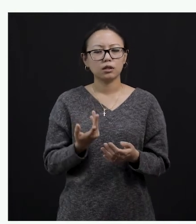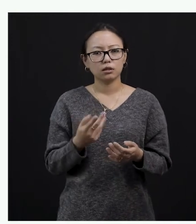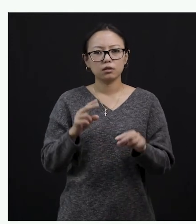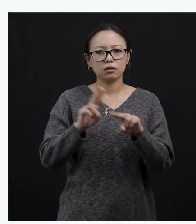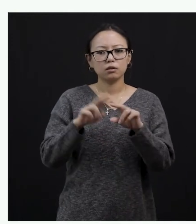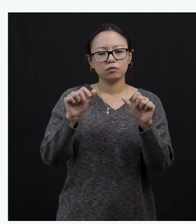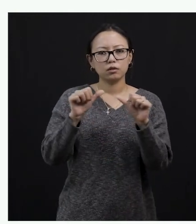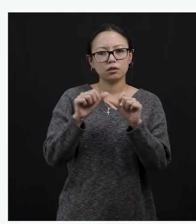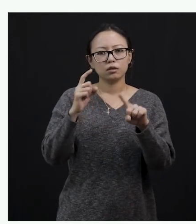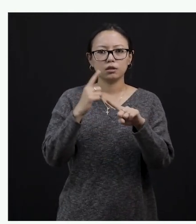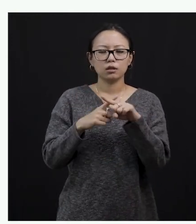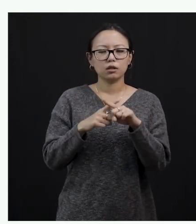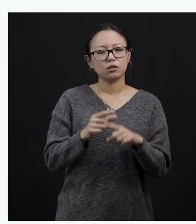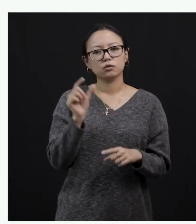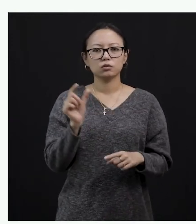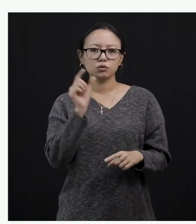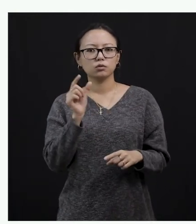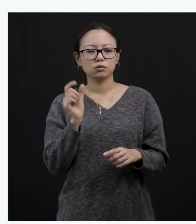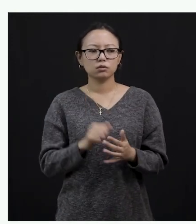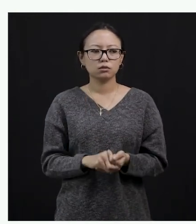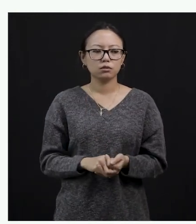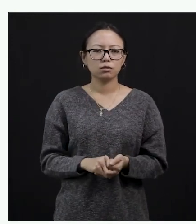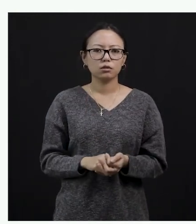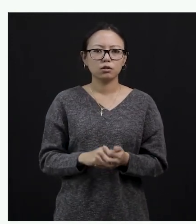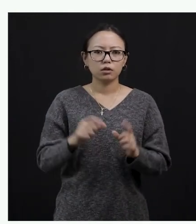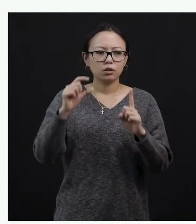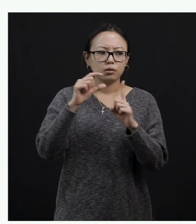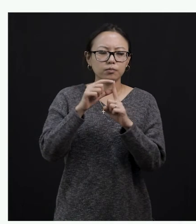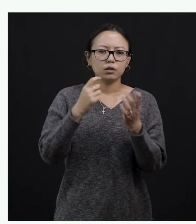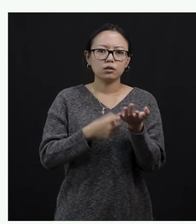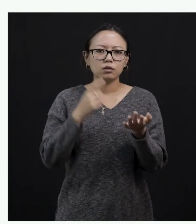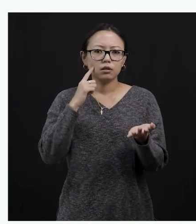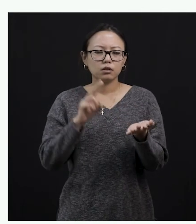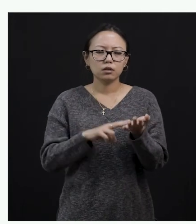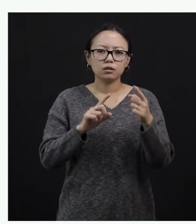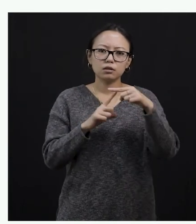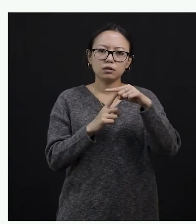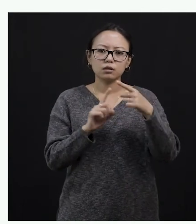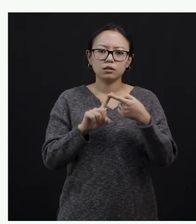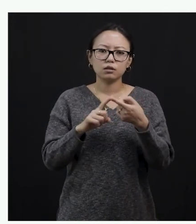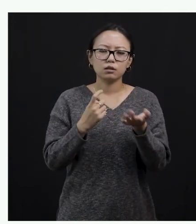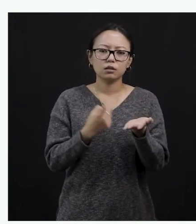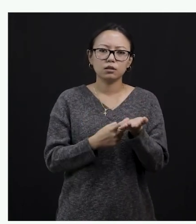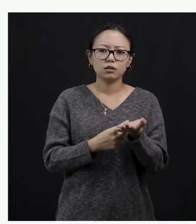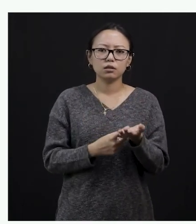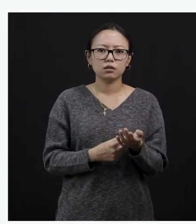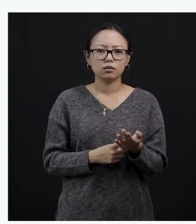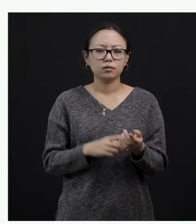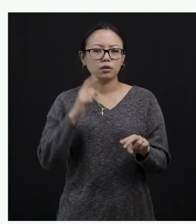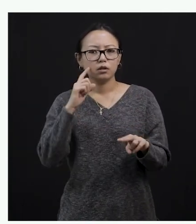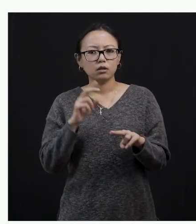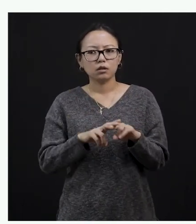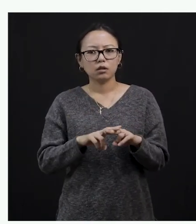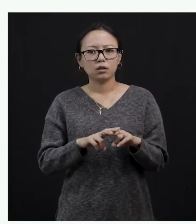through this fax machine. And this printer, we can take out the documents whichever is there in the phone or